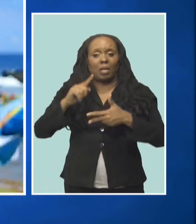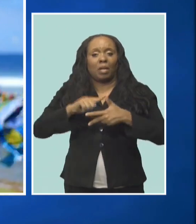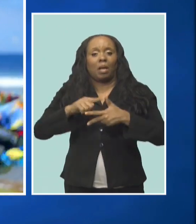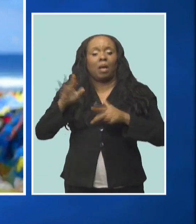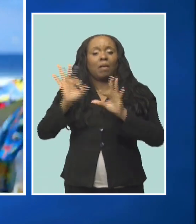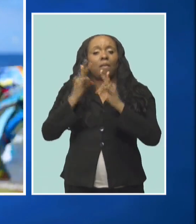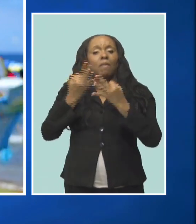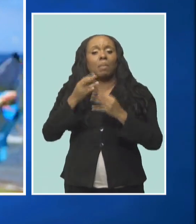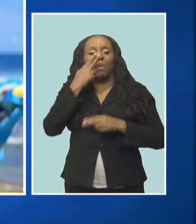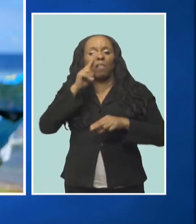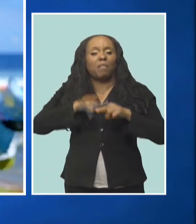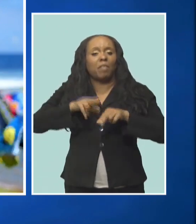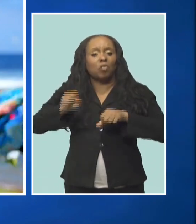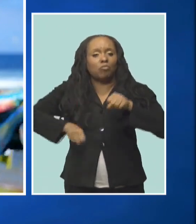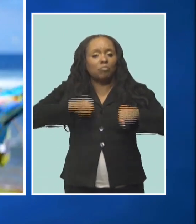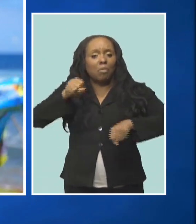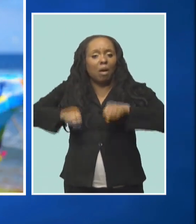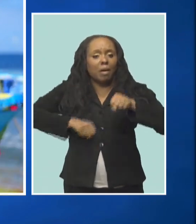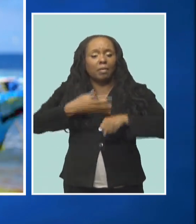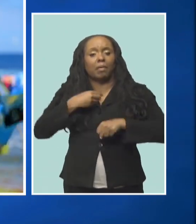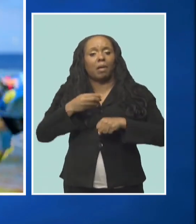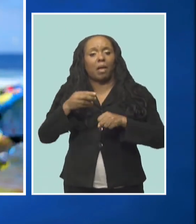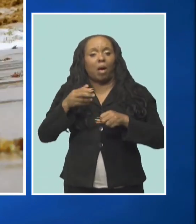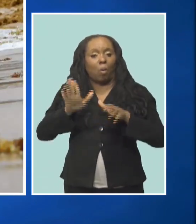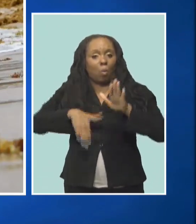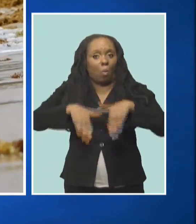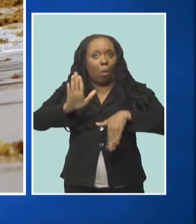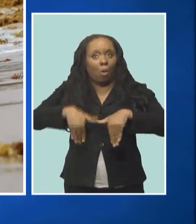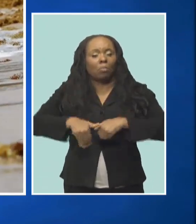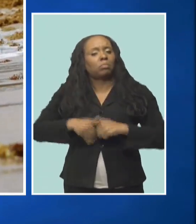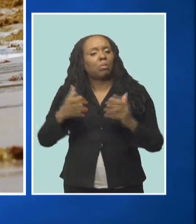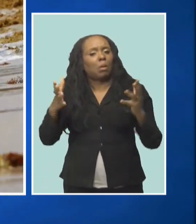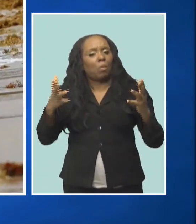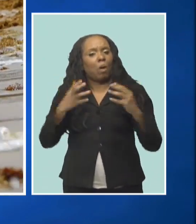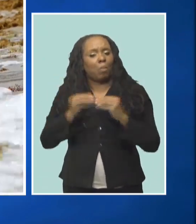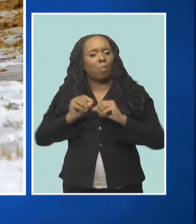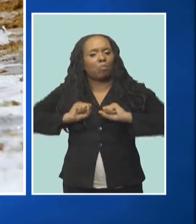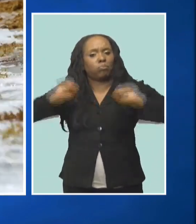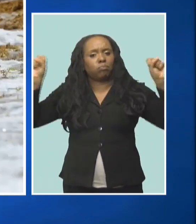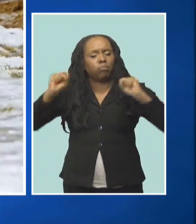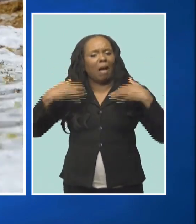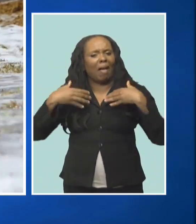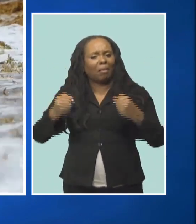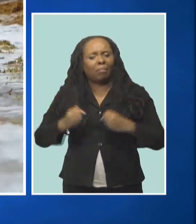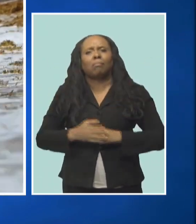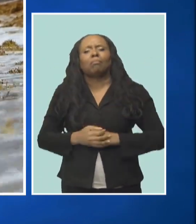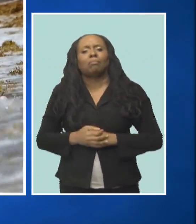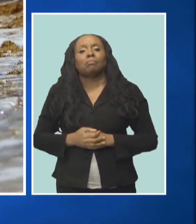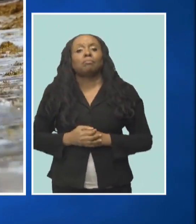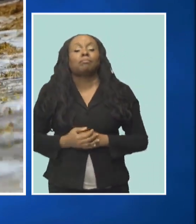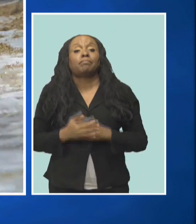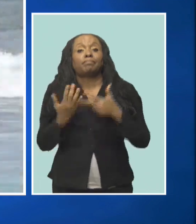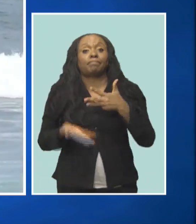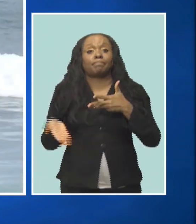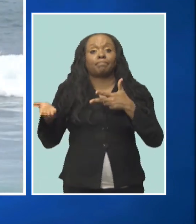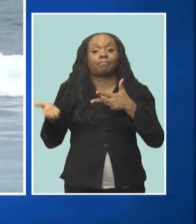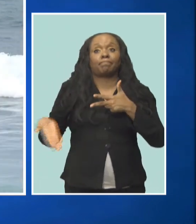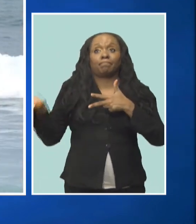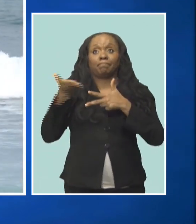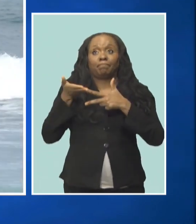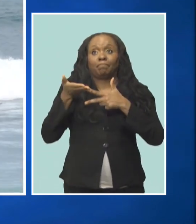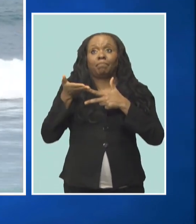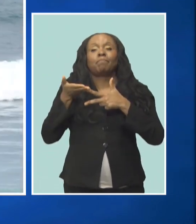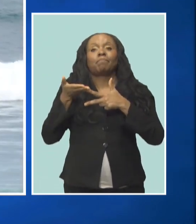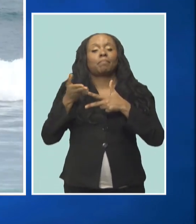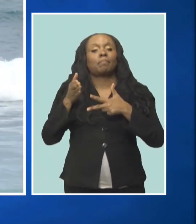ride and walk. This is in an effort to bring out health and wellness within the parish, right? And then after that, we come down here into